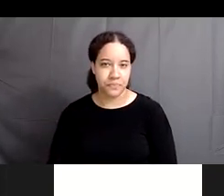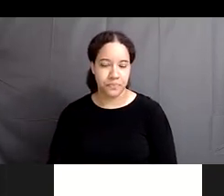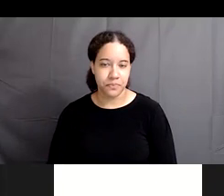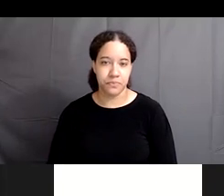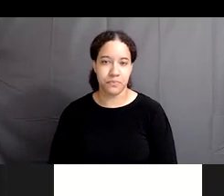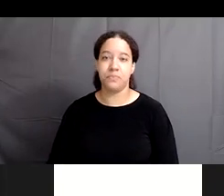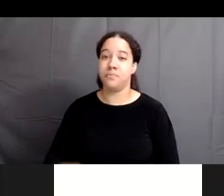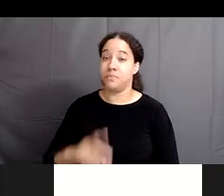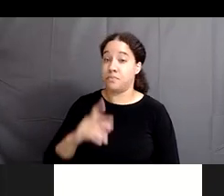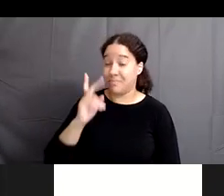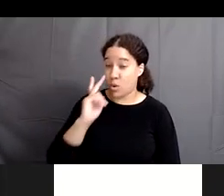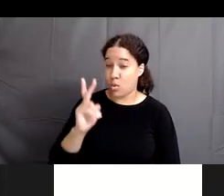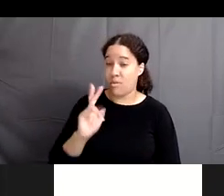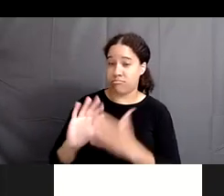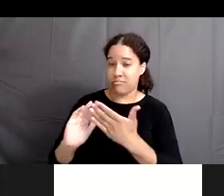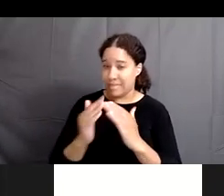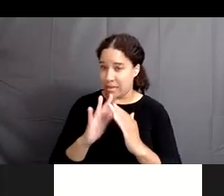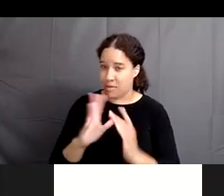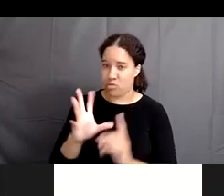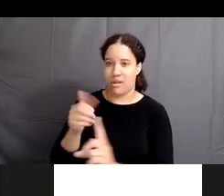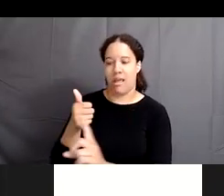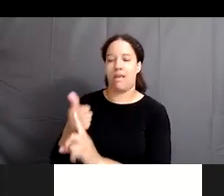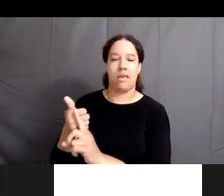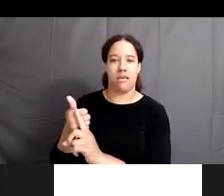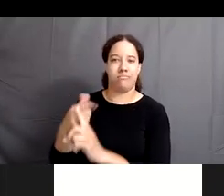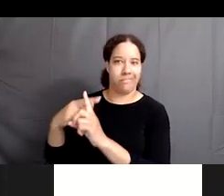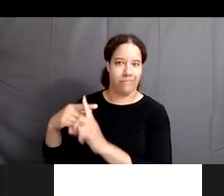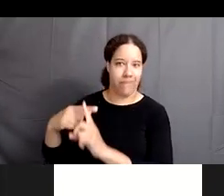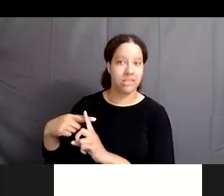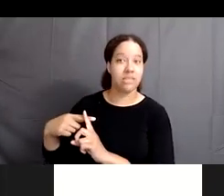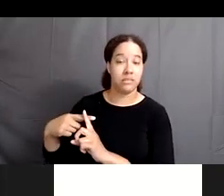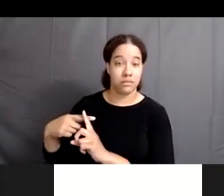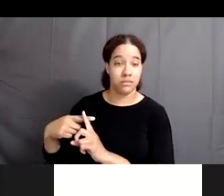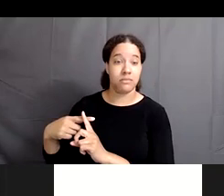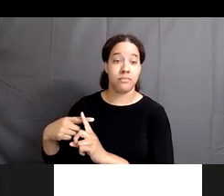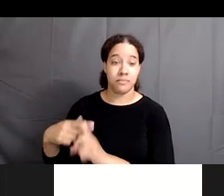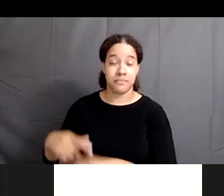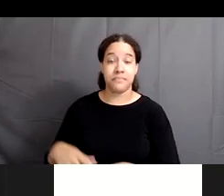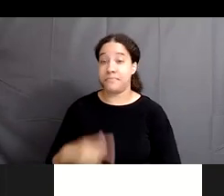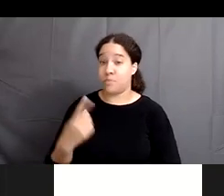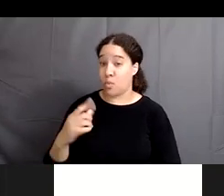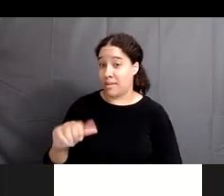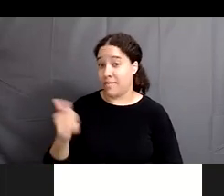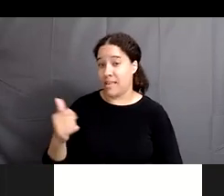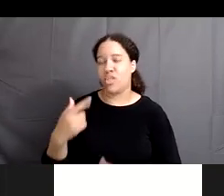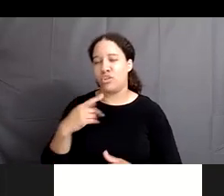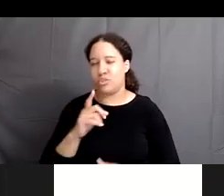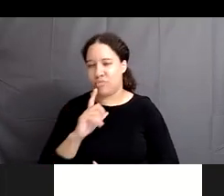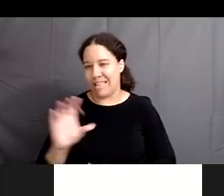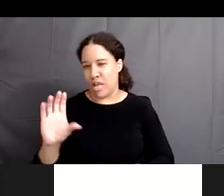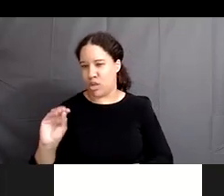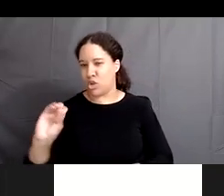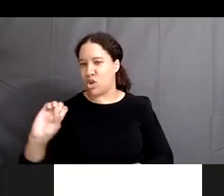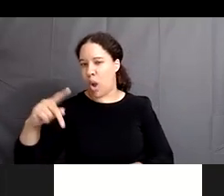community impact, social and environmental responsibility, because one of the other cooperative principles, there are 7, is about concern